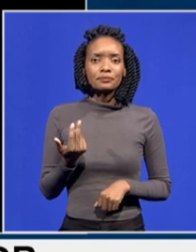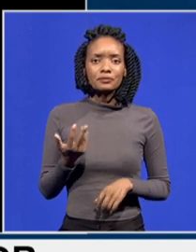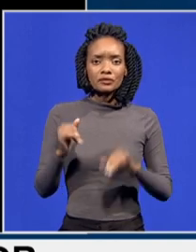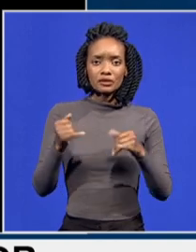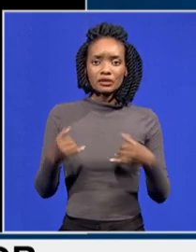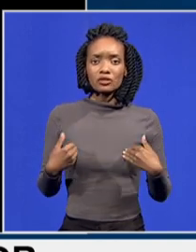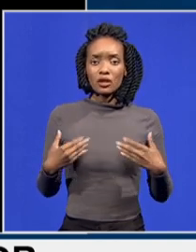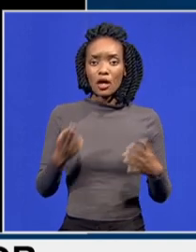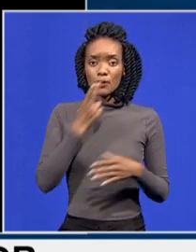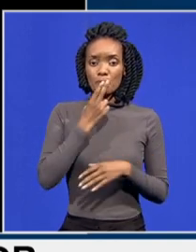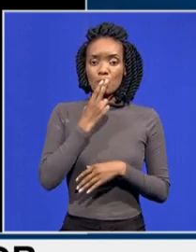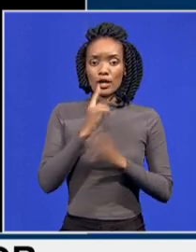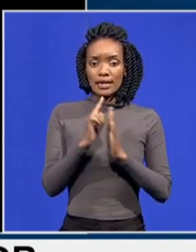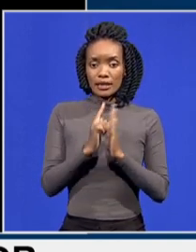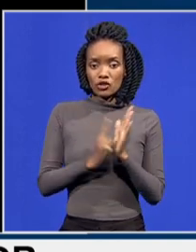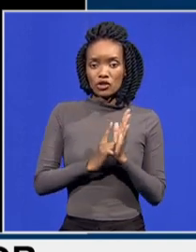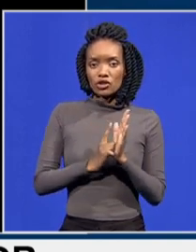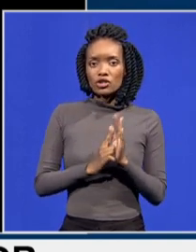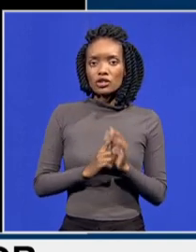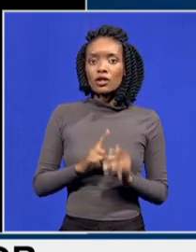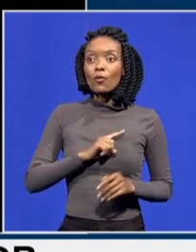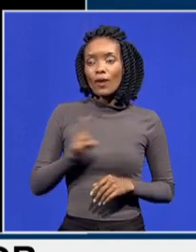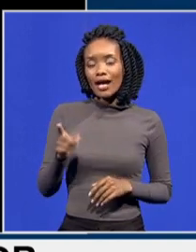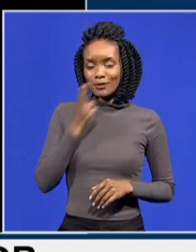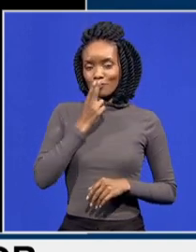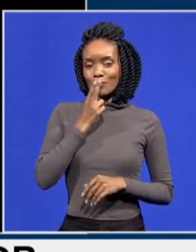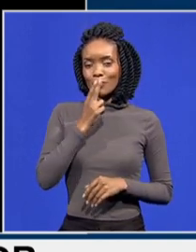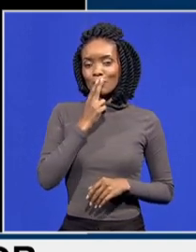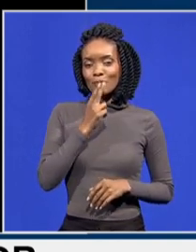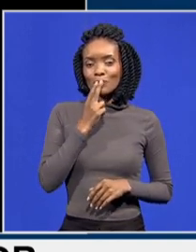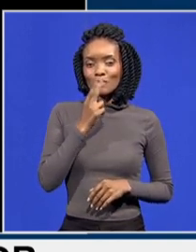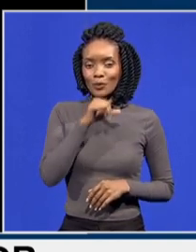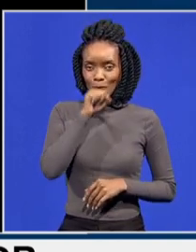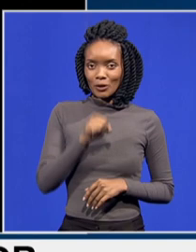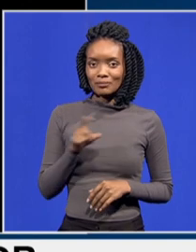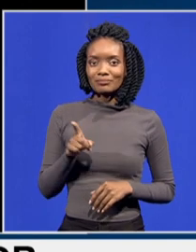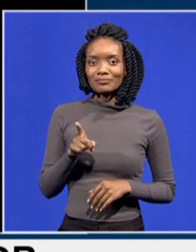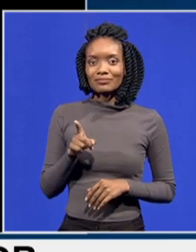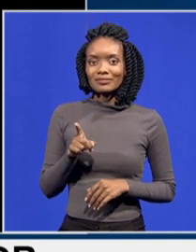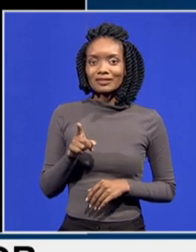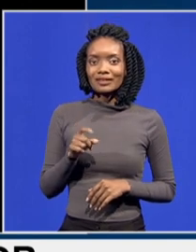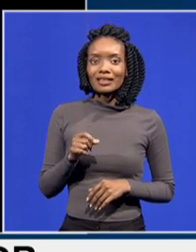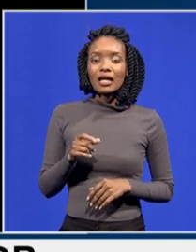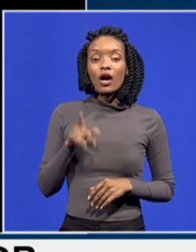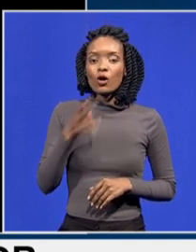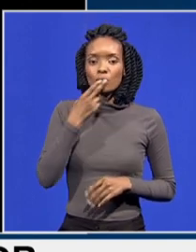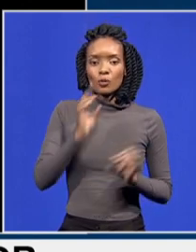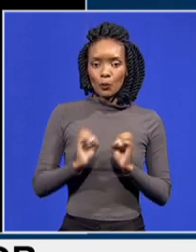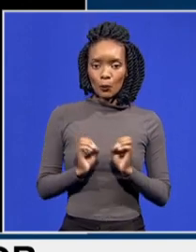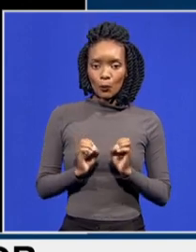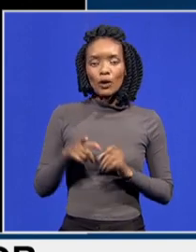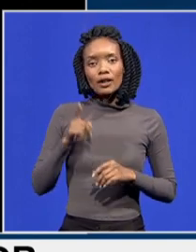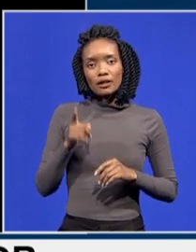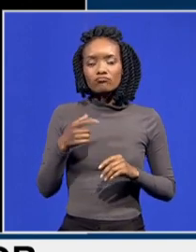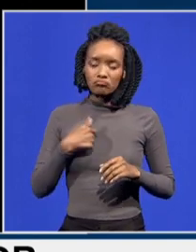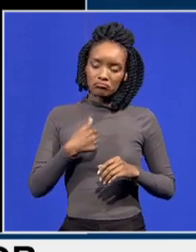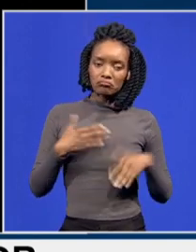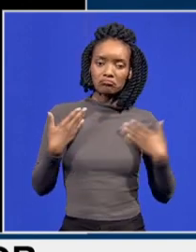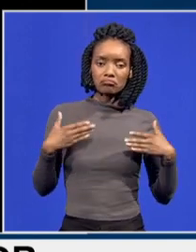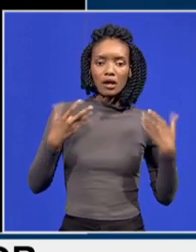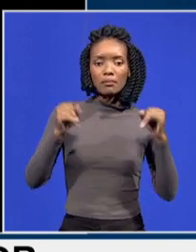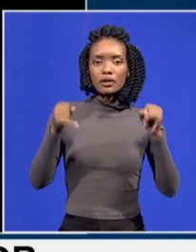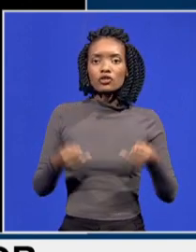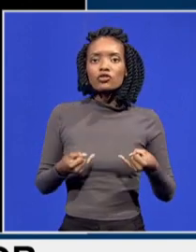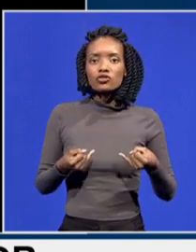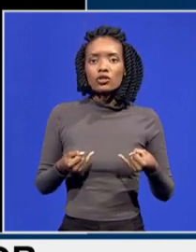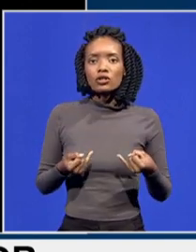smoking legislation, because he was a smoker and a non-smoker, and I was very happy with the introduction